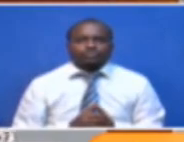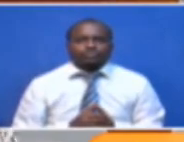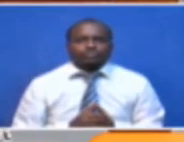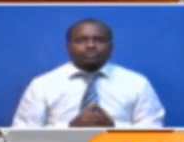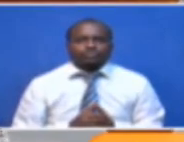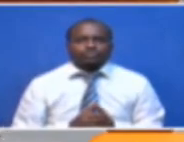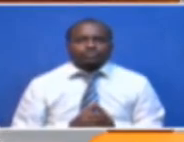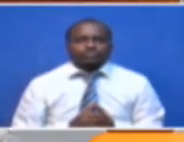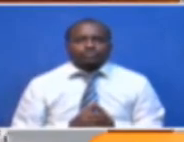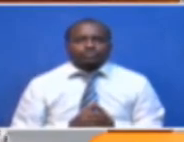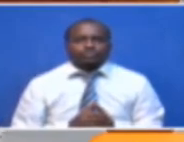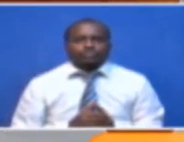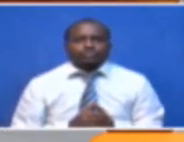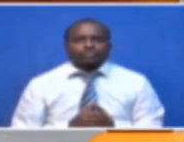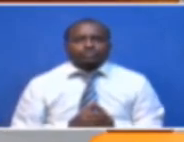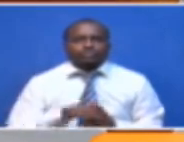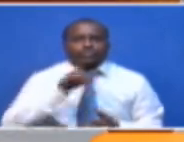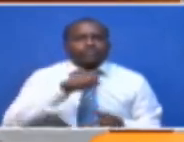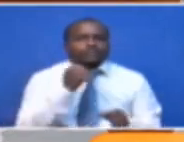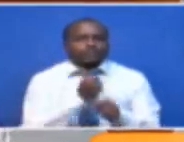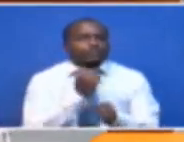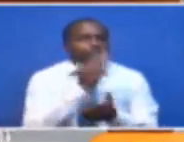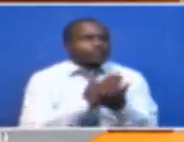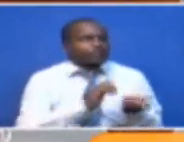You have to do some readjustments.